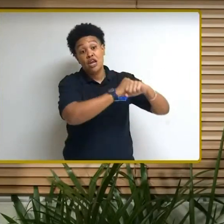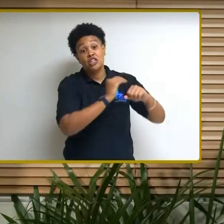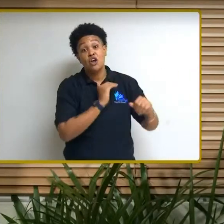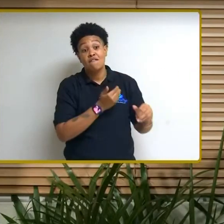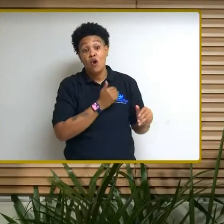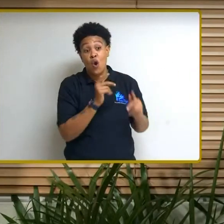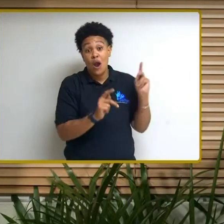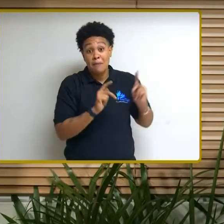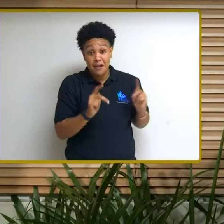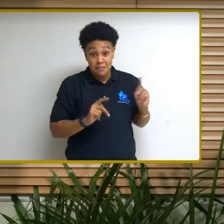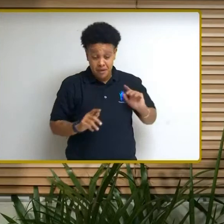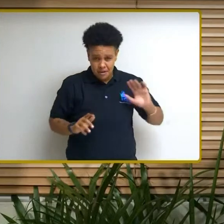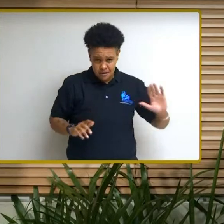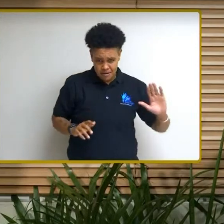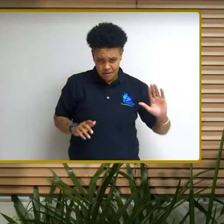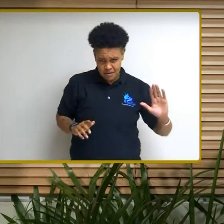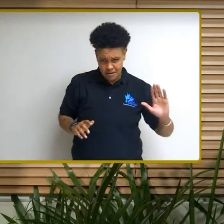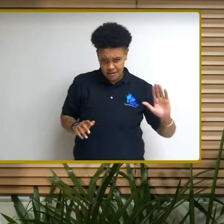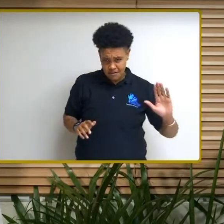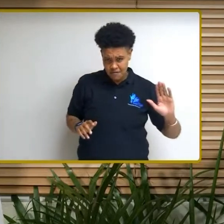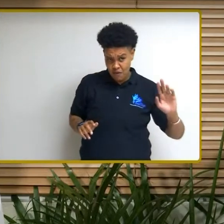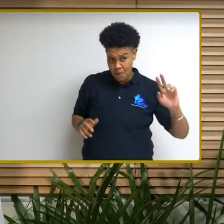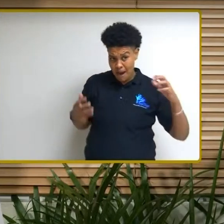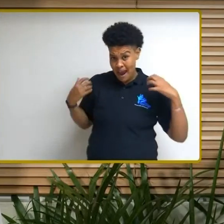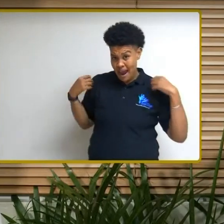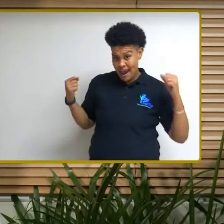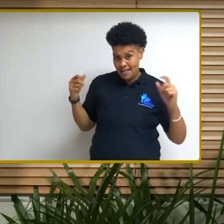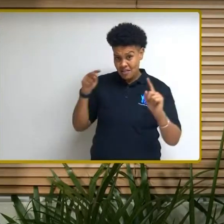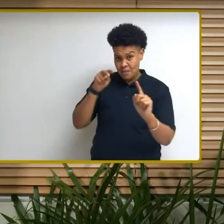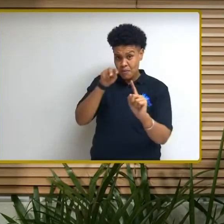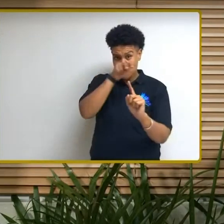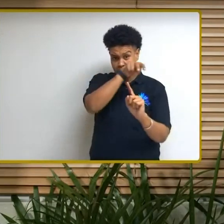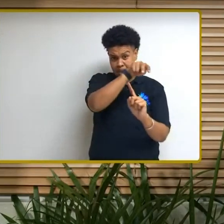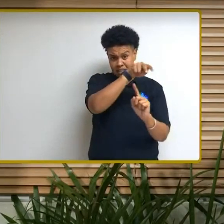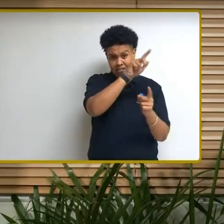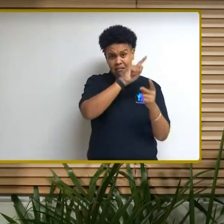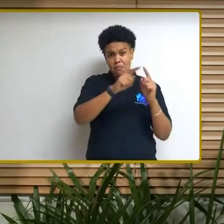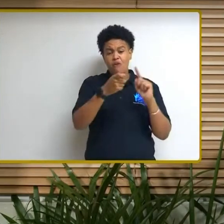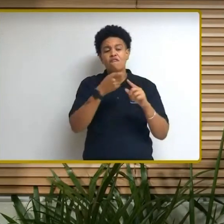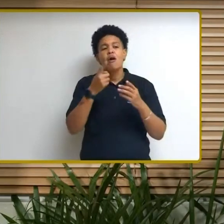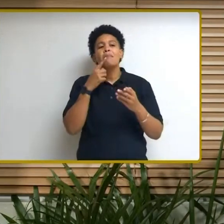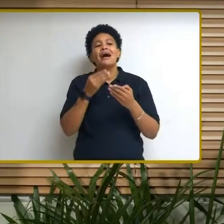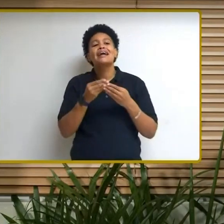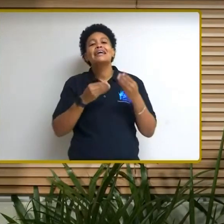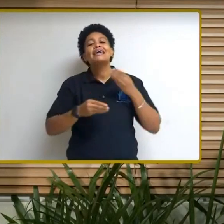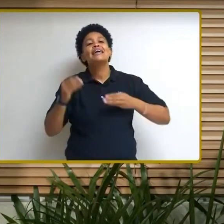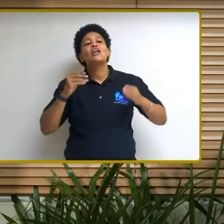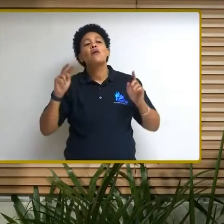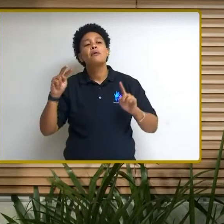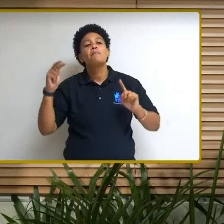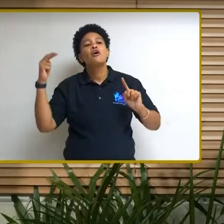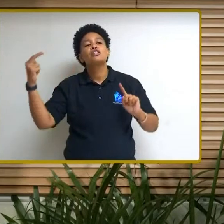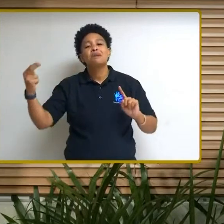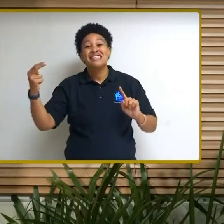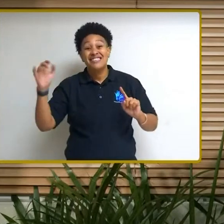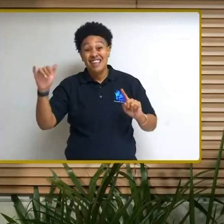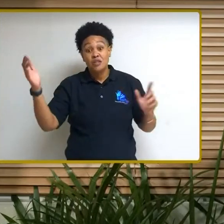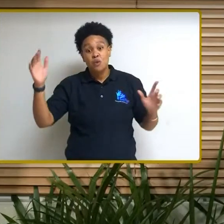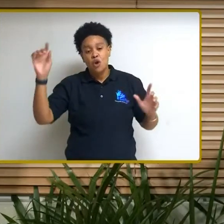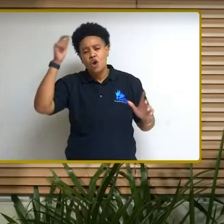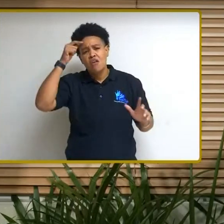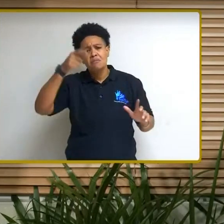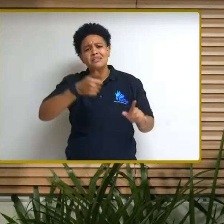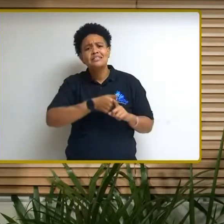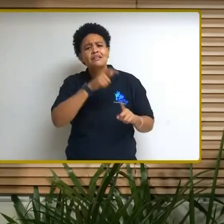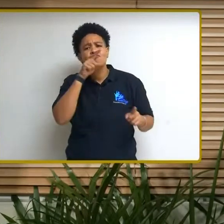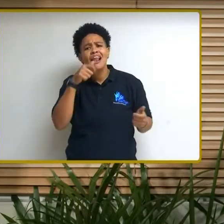people from a health perspective, but also from an economic perspective. And that is what the government